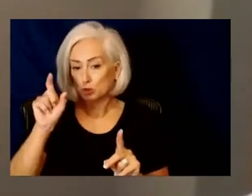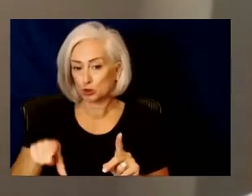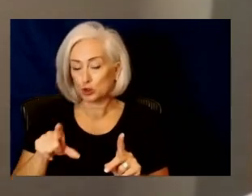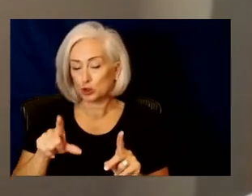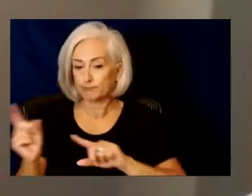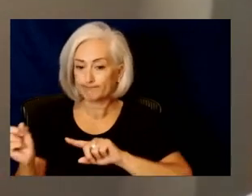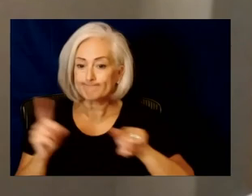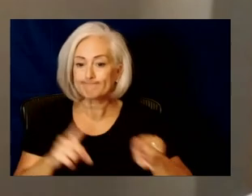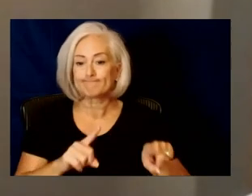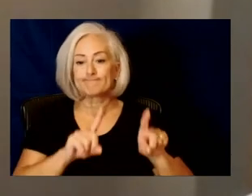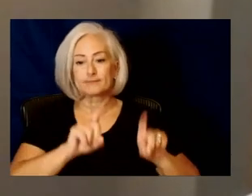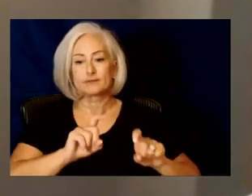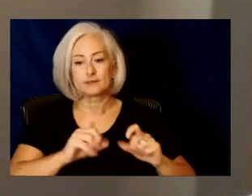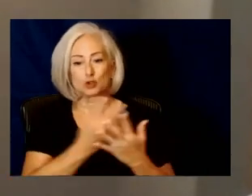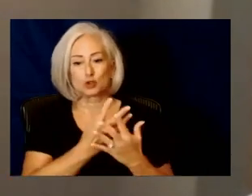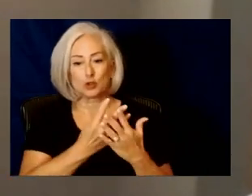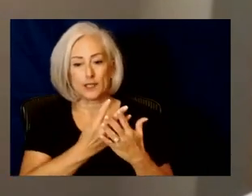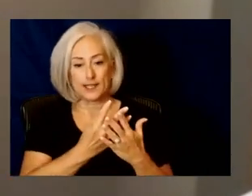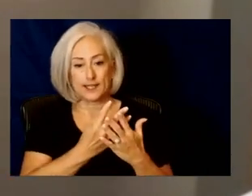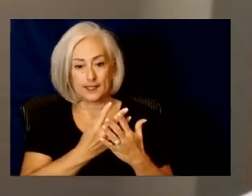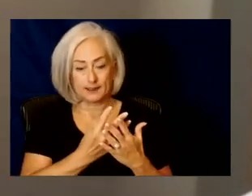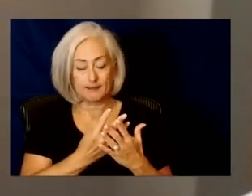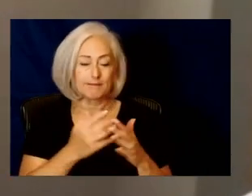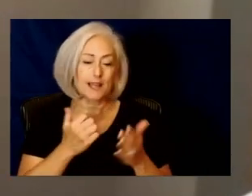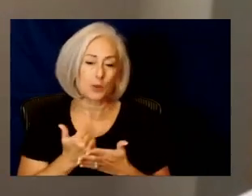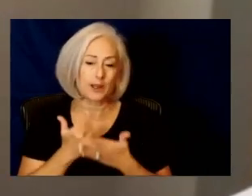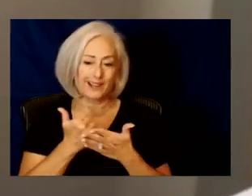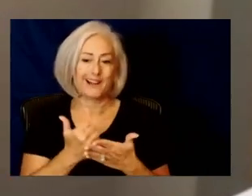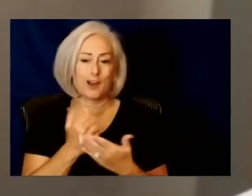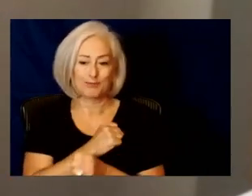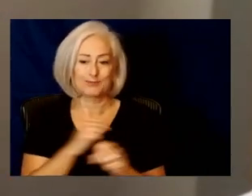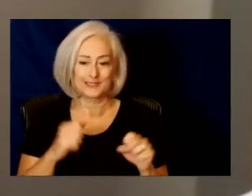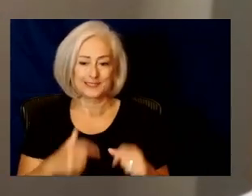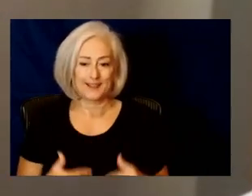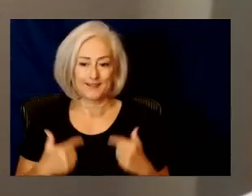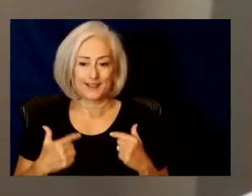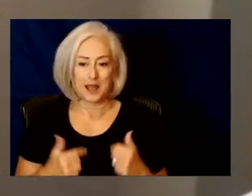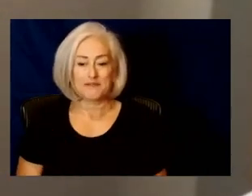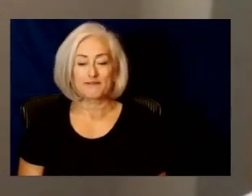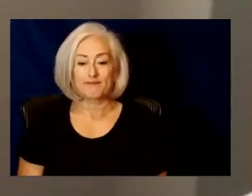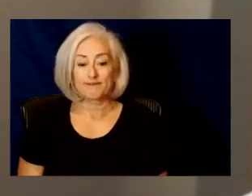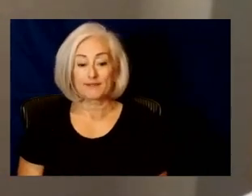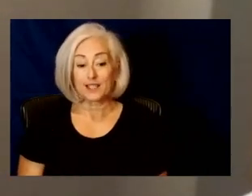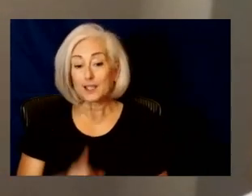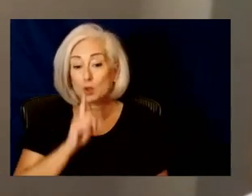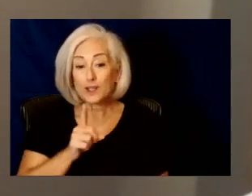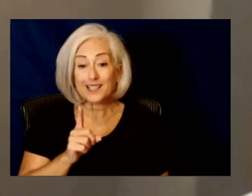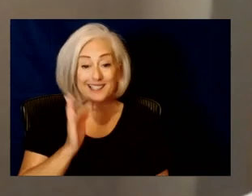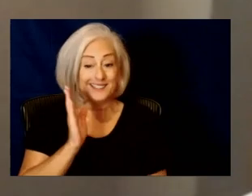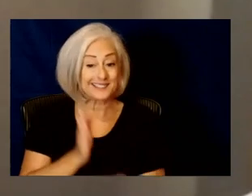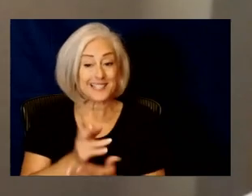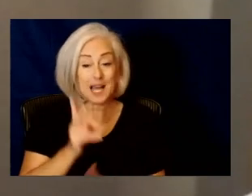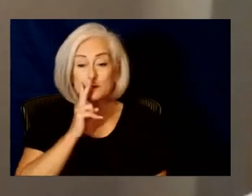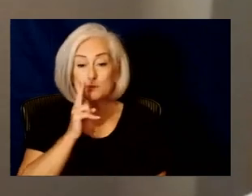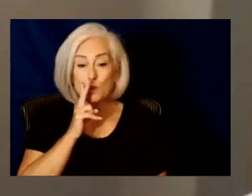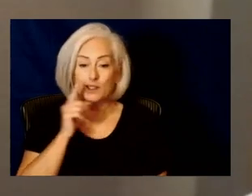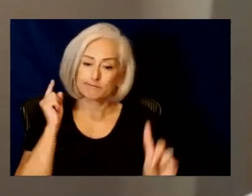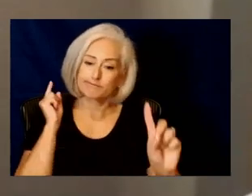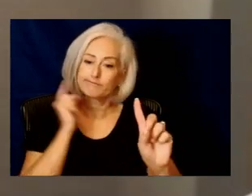lung cancer screening, we can help save lives. At the end of the day, smoking cessation is always still the way to go,